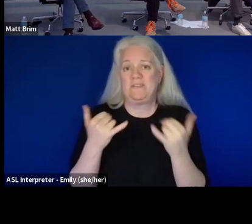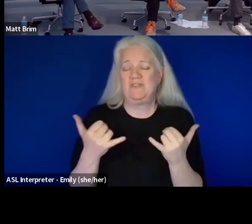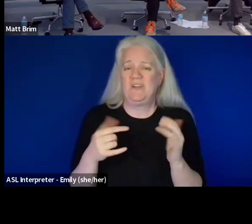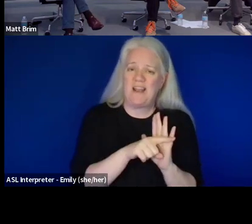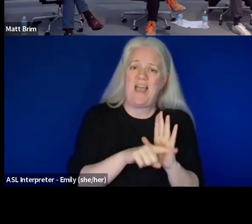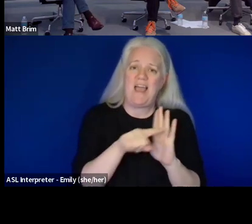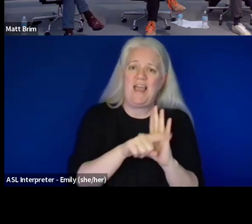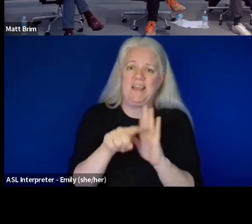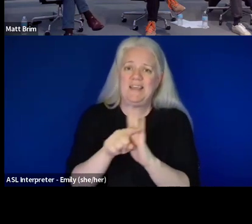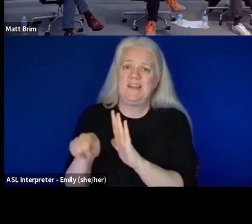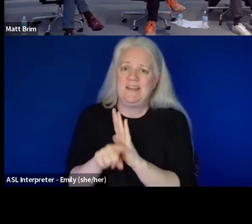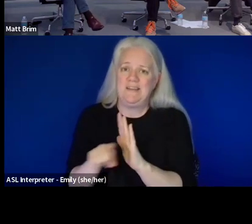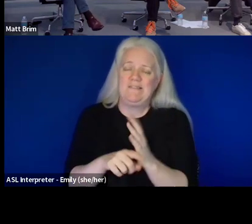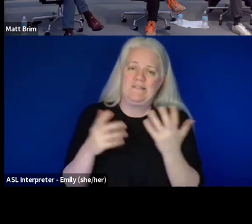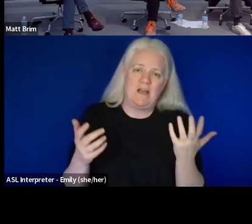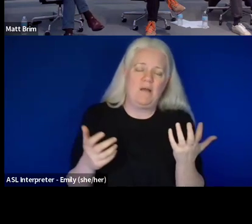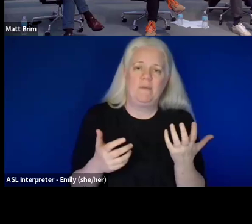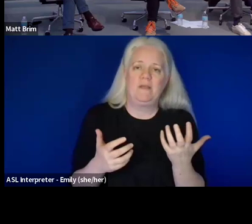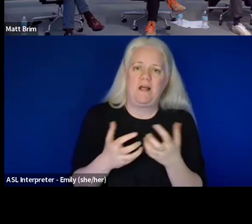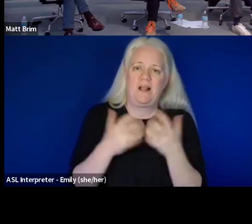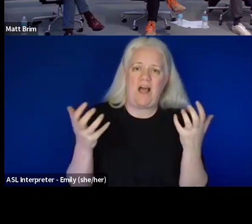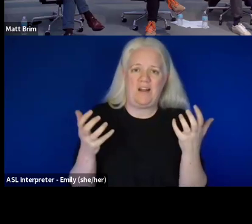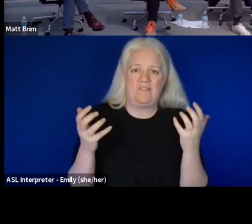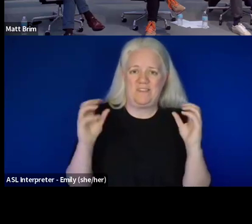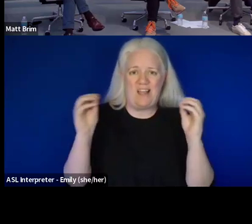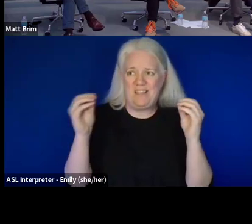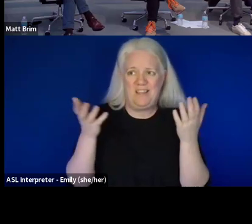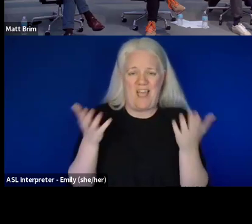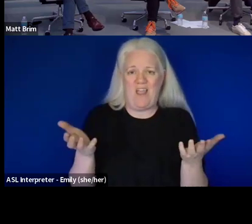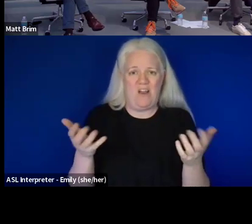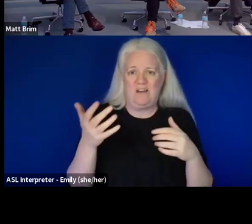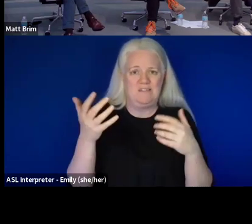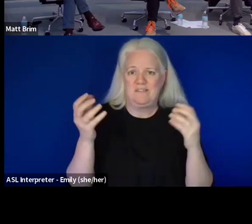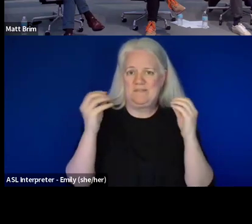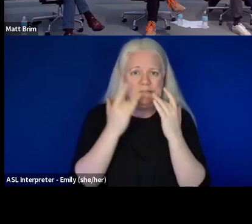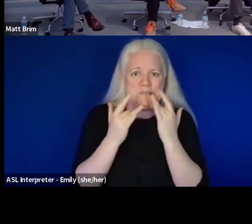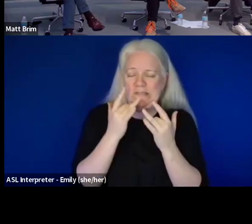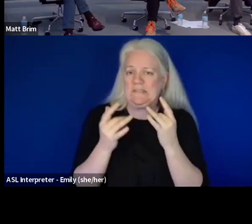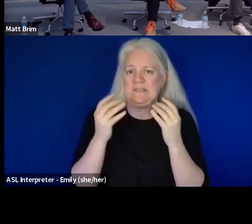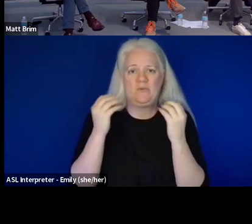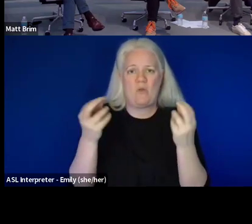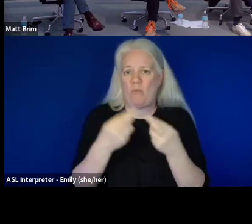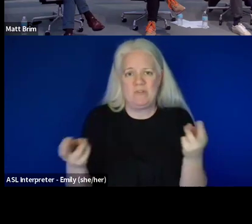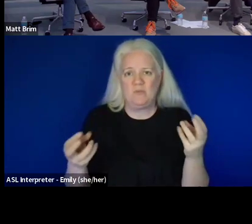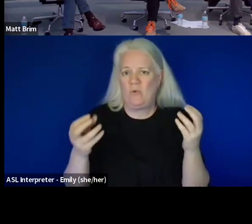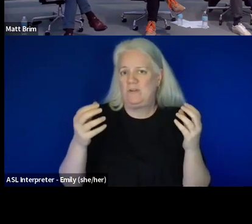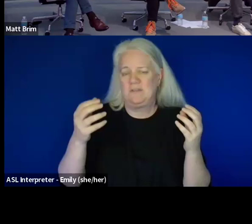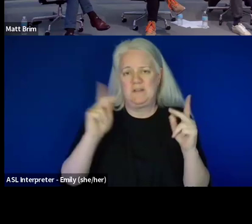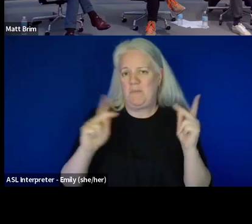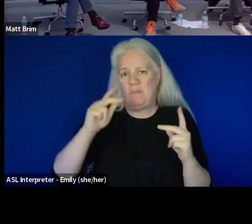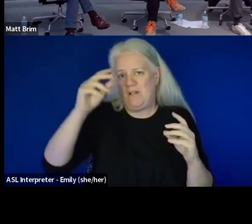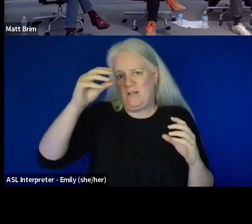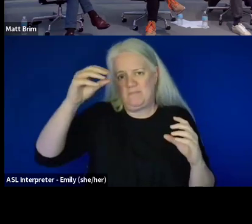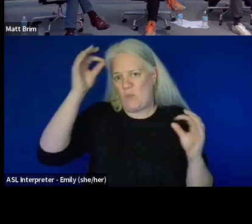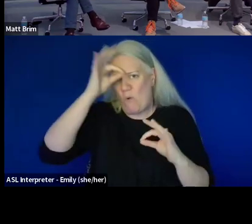we're not being negative, but there's just a lot of nothing there around LGBTQ healthcare on the campuses. But that used to